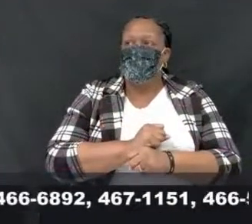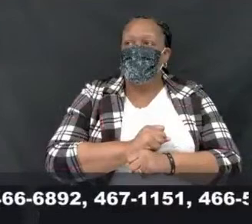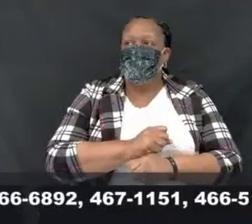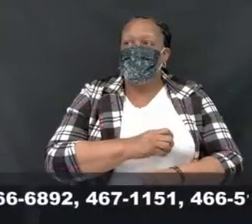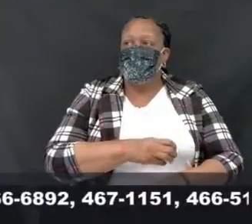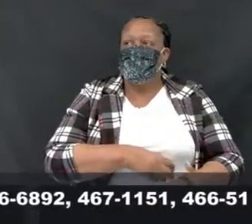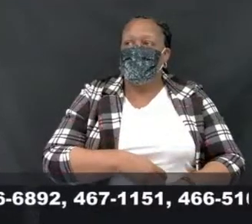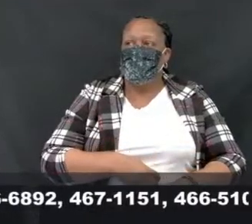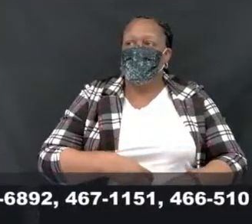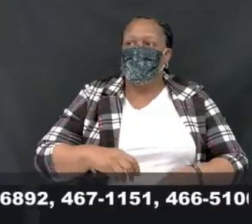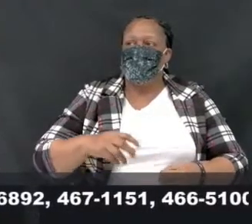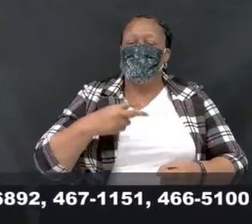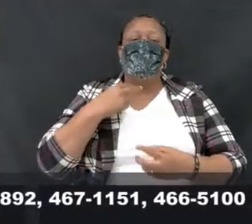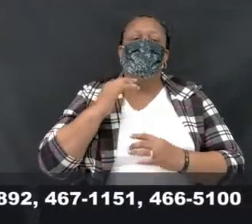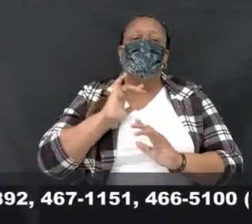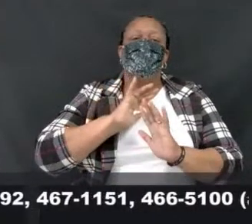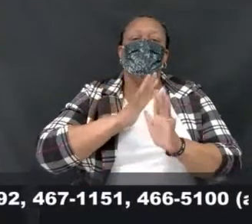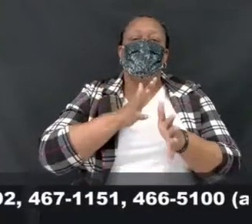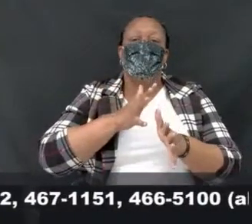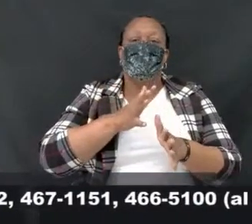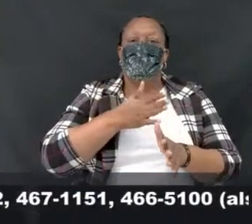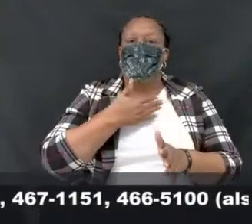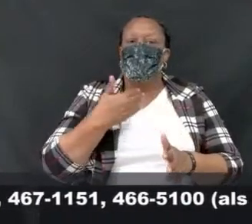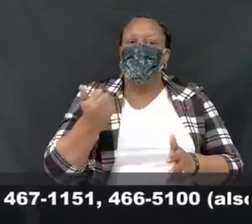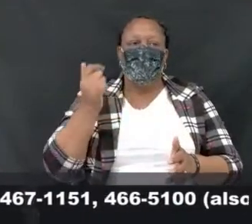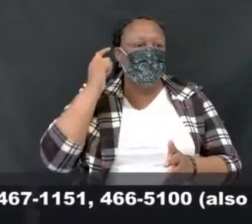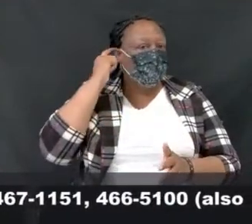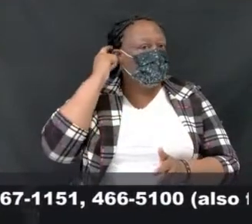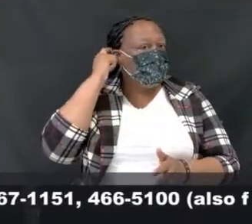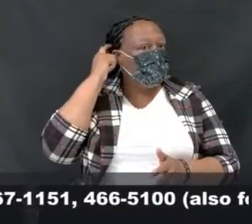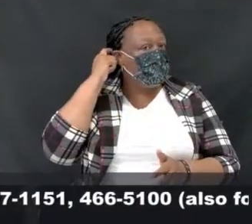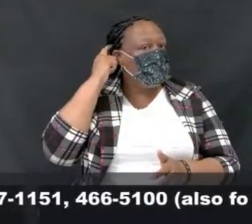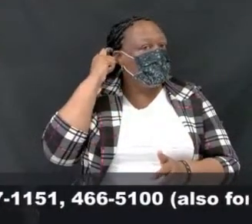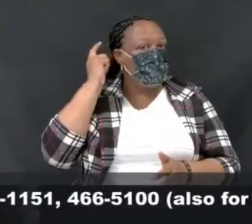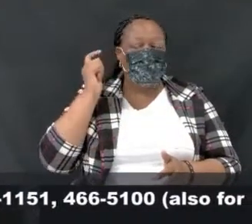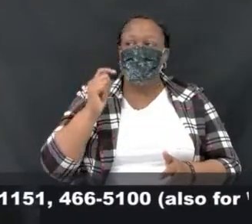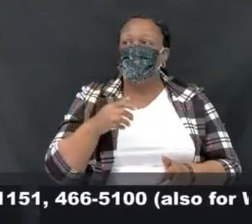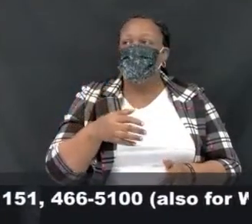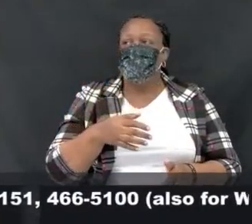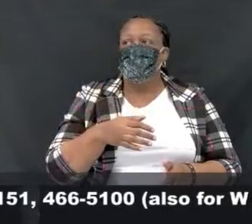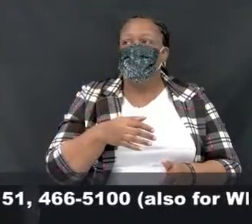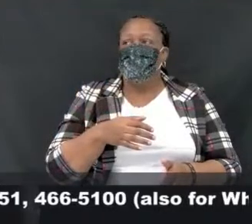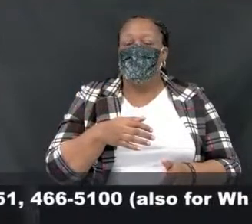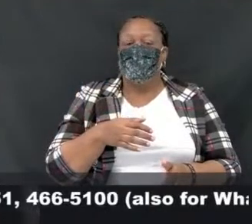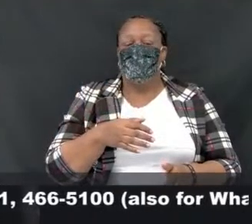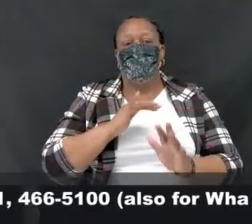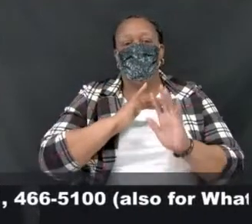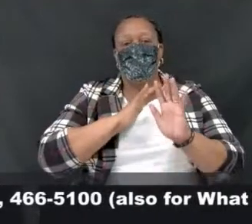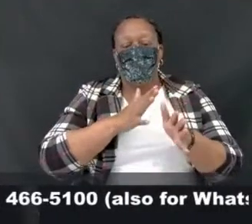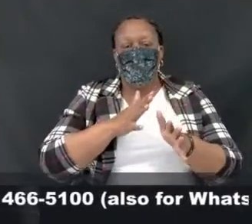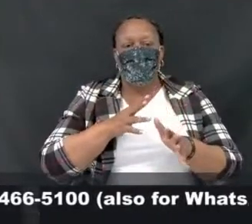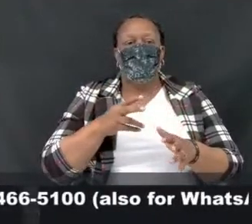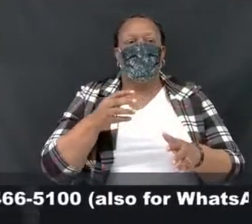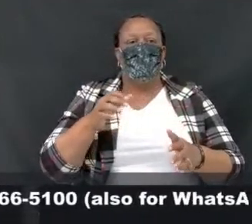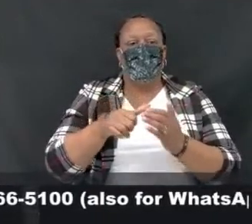gastrointestinal-like symptoms. I will not say at this point in time that we have an outbreak, but we are closely monitoring it and we will keep you